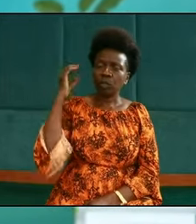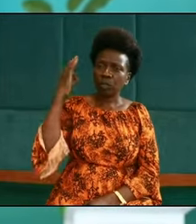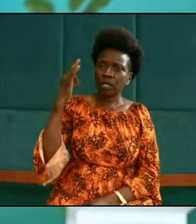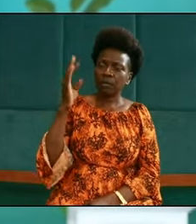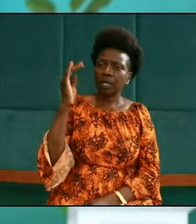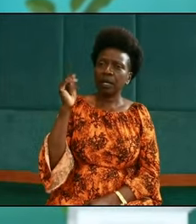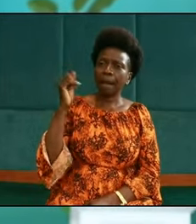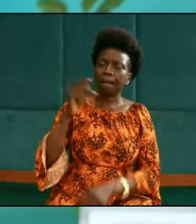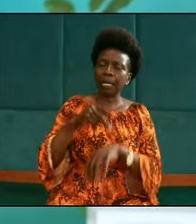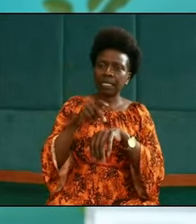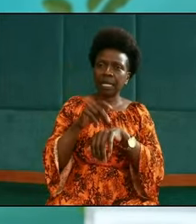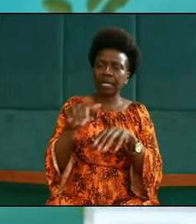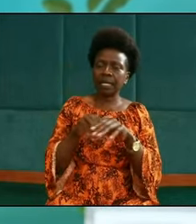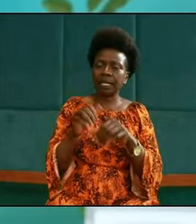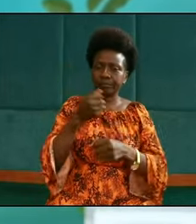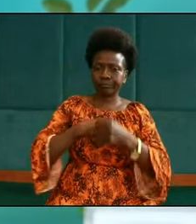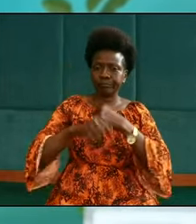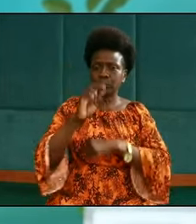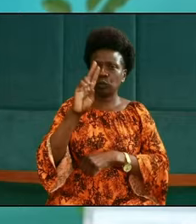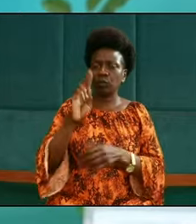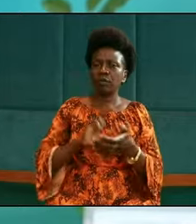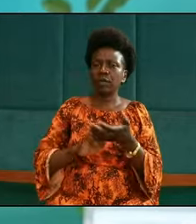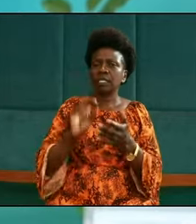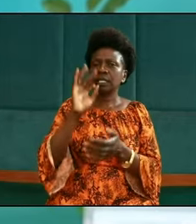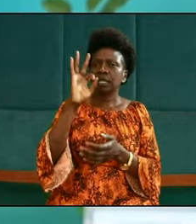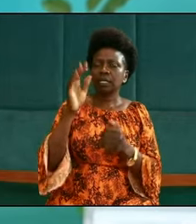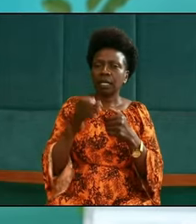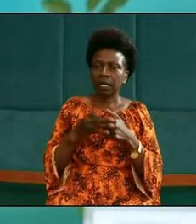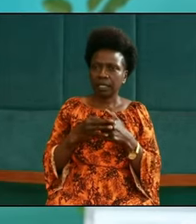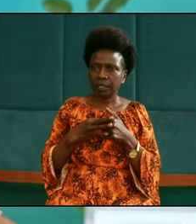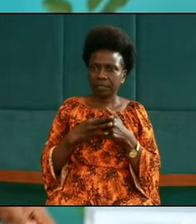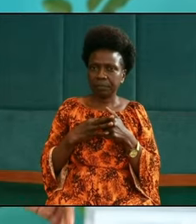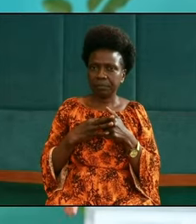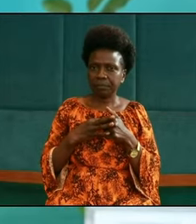by Peter in Acts 2:38.